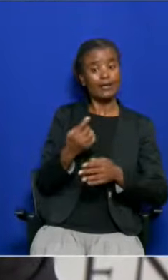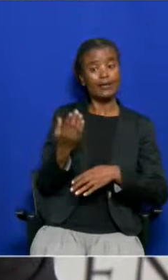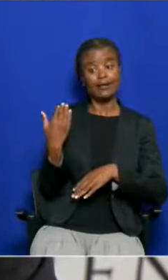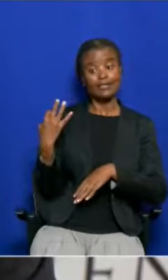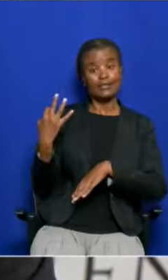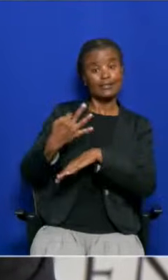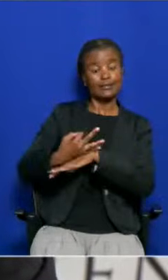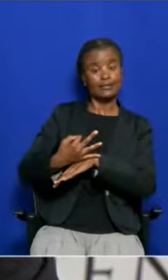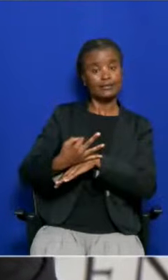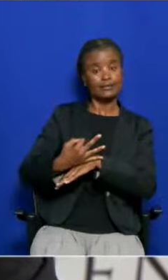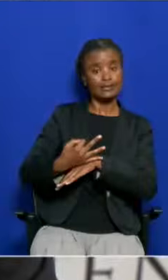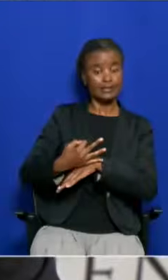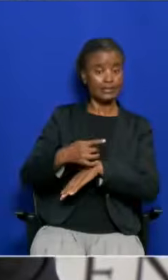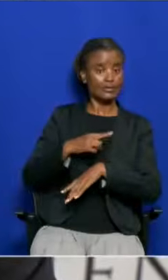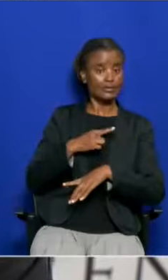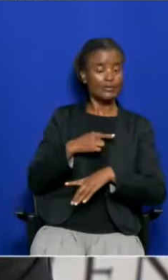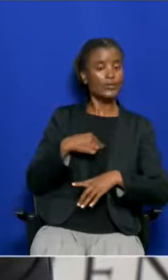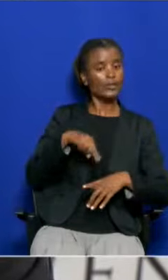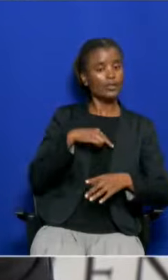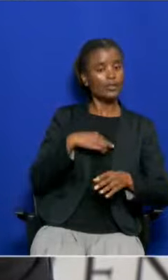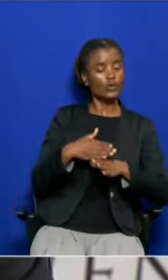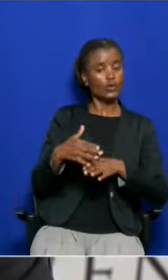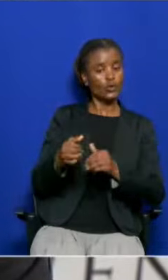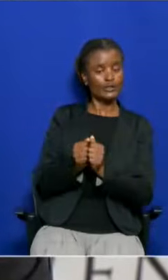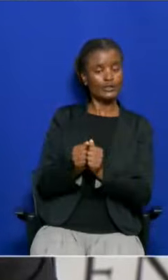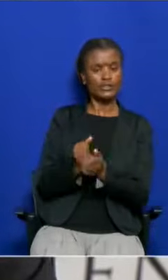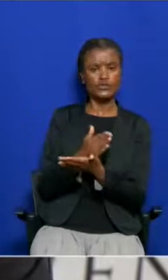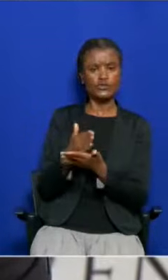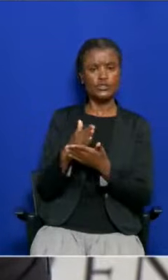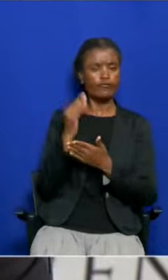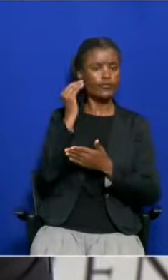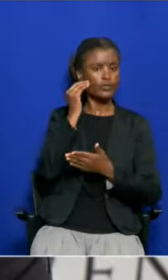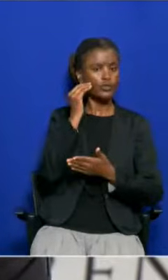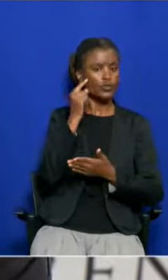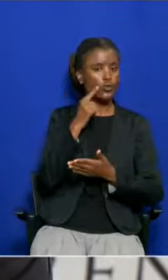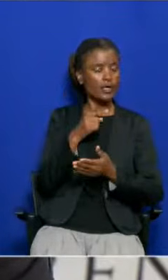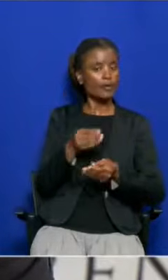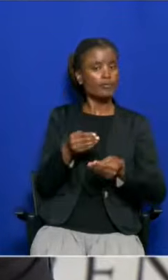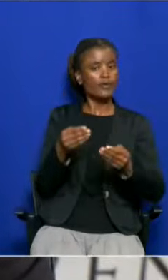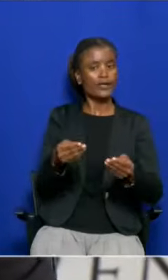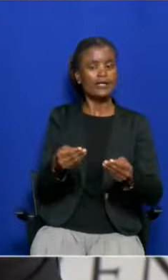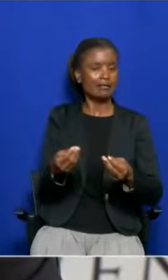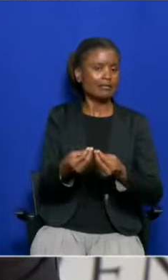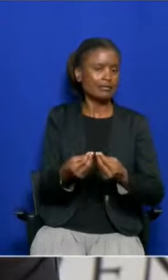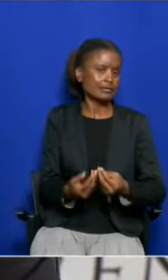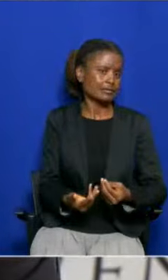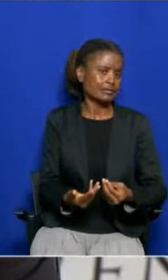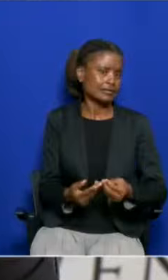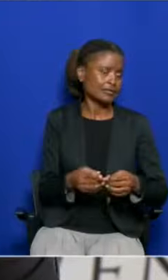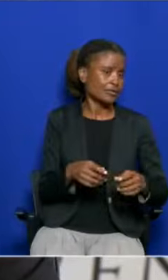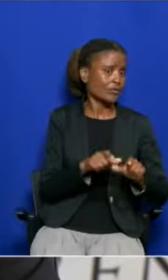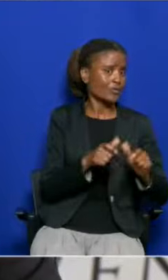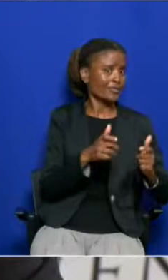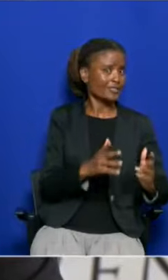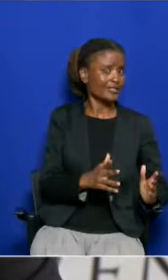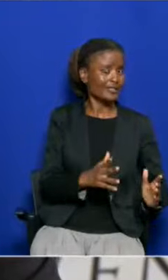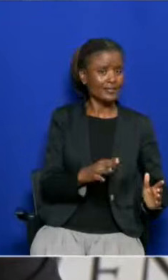this information in terms of having to provide those things. It cannot be, Commissioner, that is attributable to us out